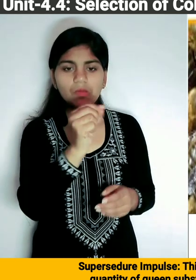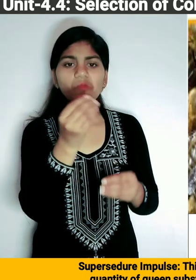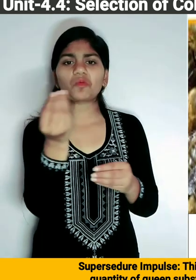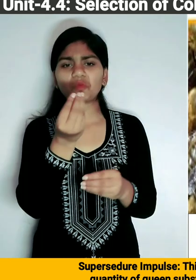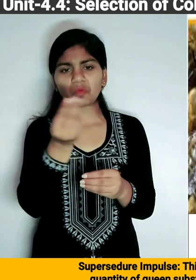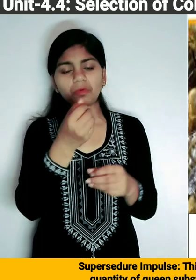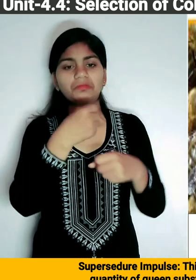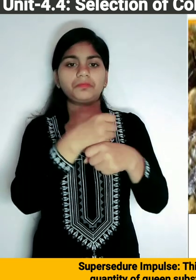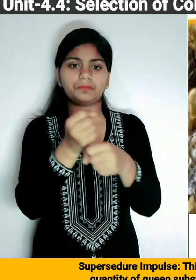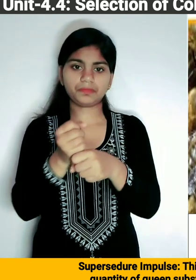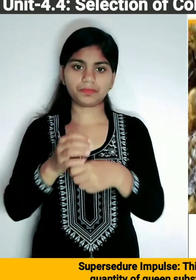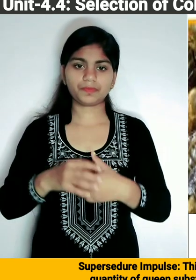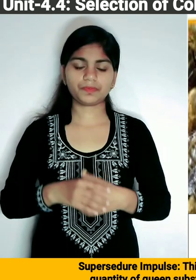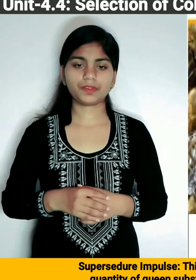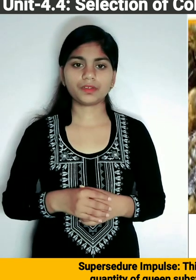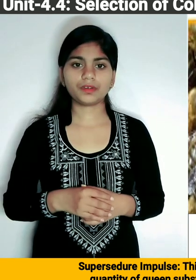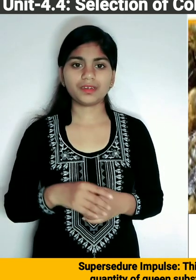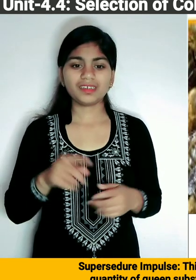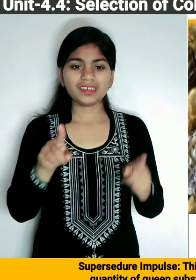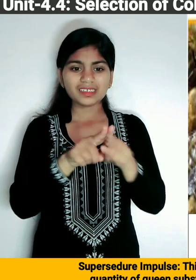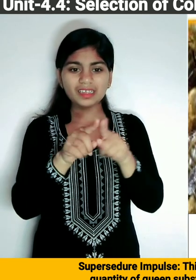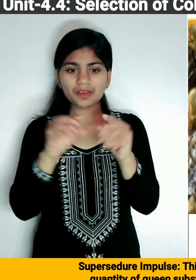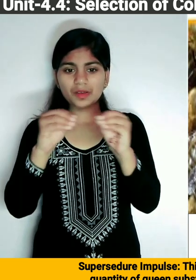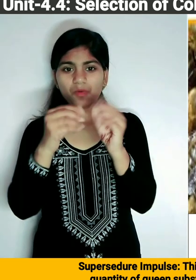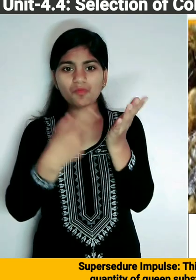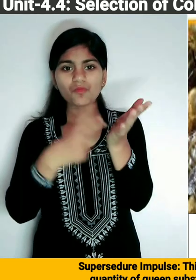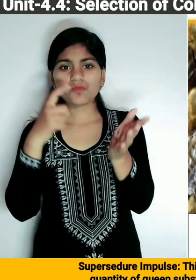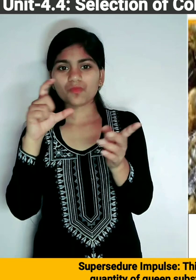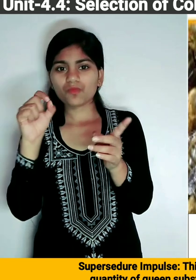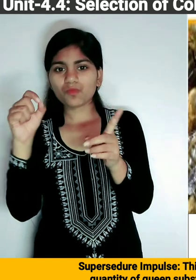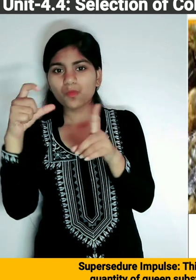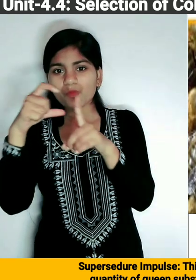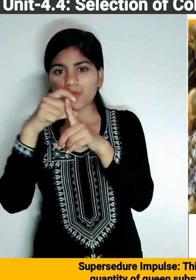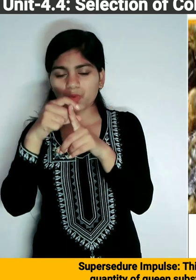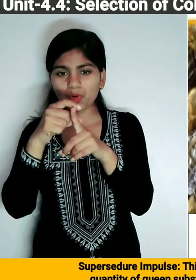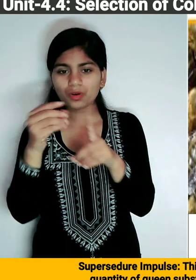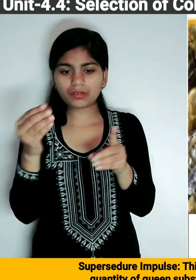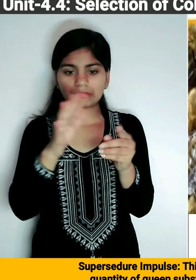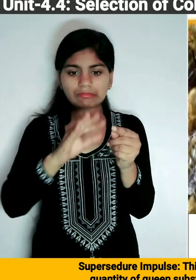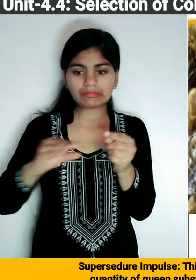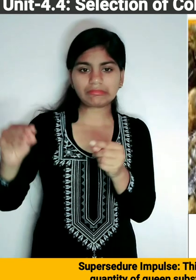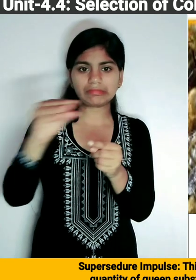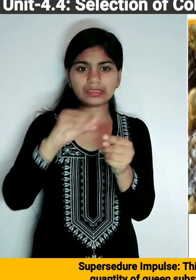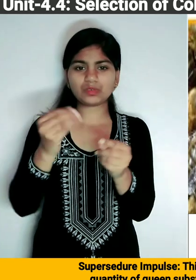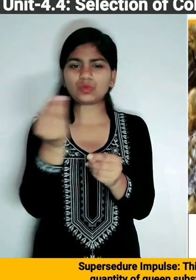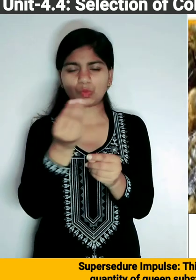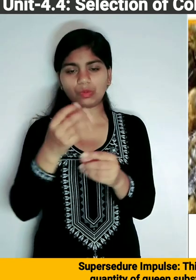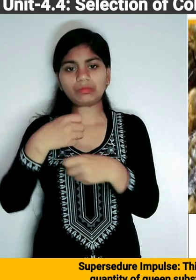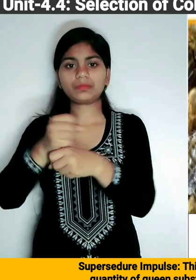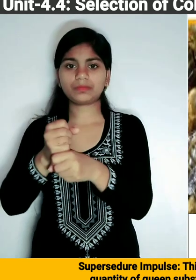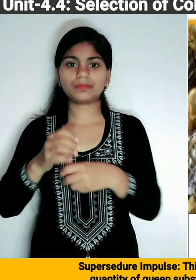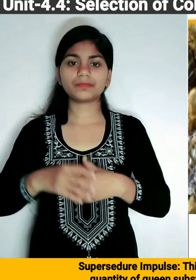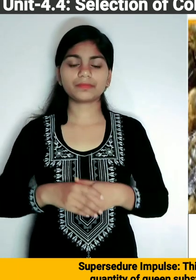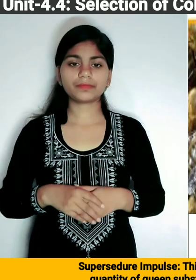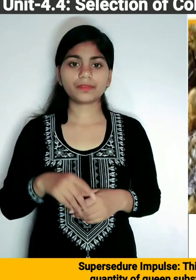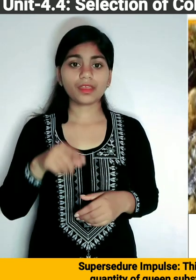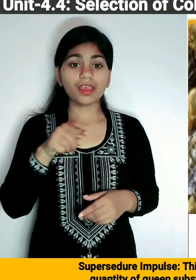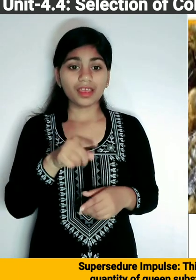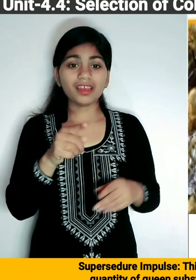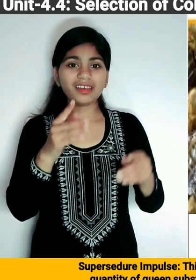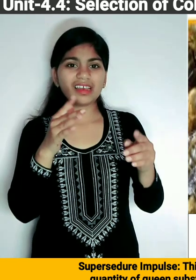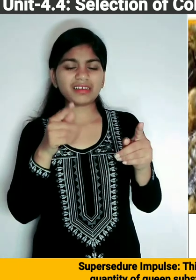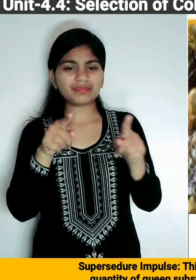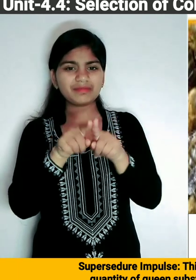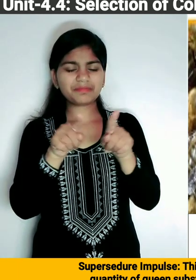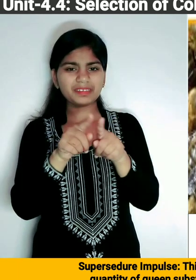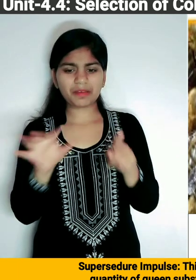edges of brood area. This impulse also cannot be